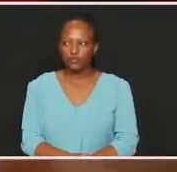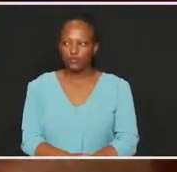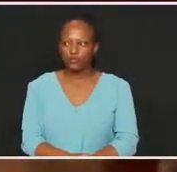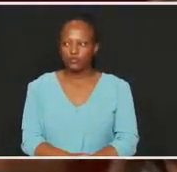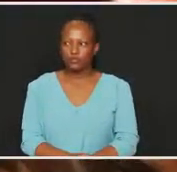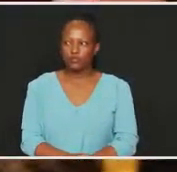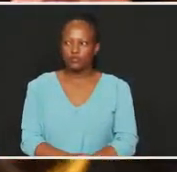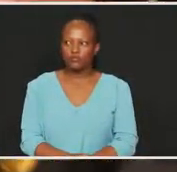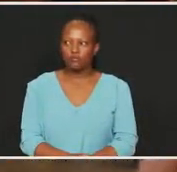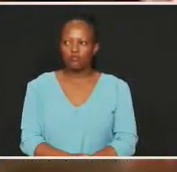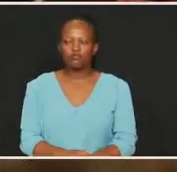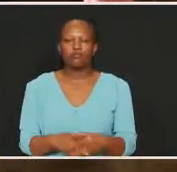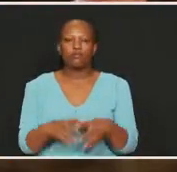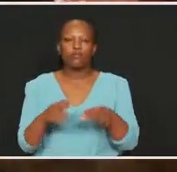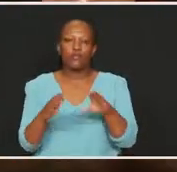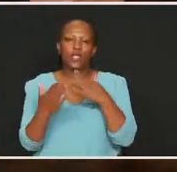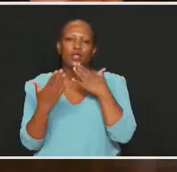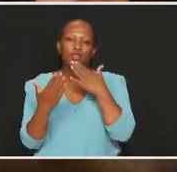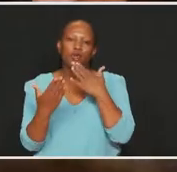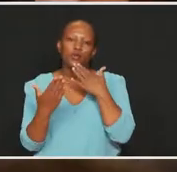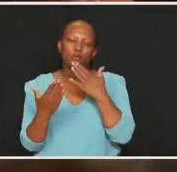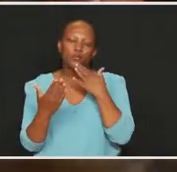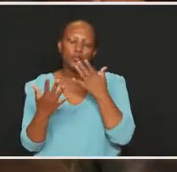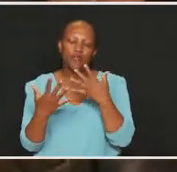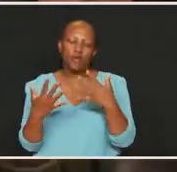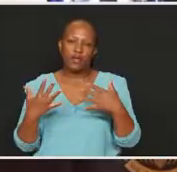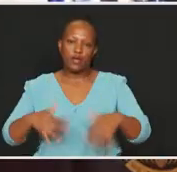no no thank you very much